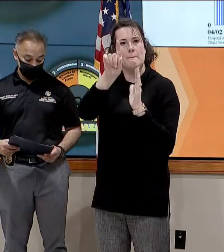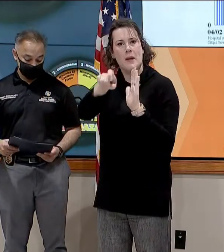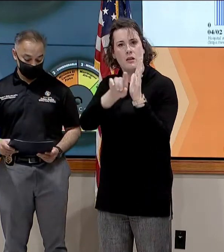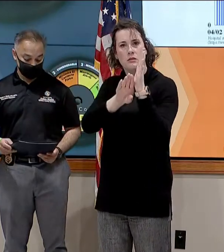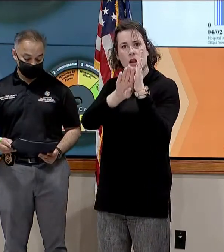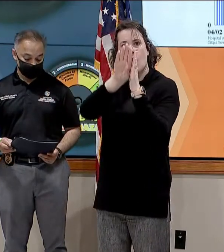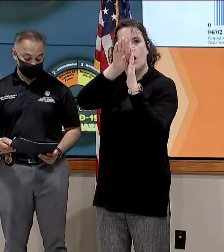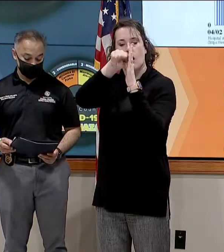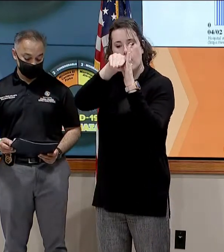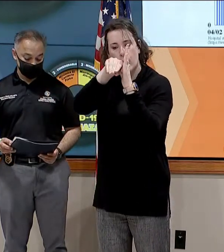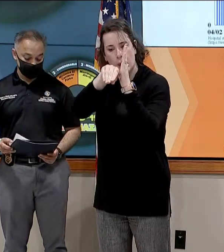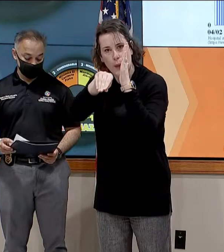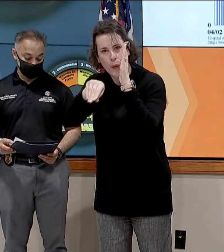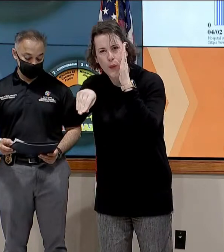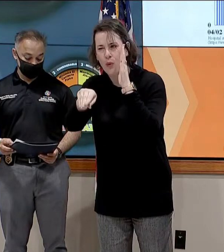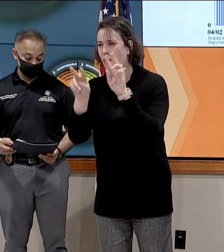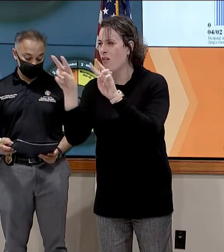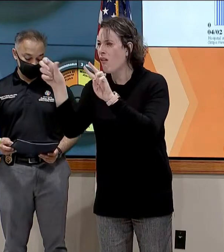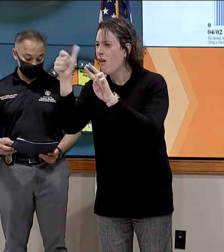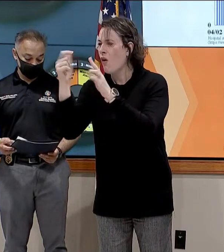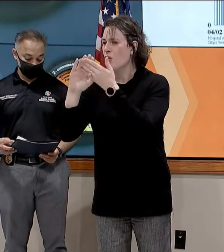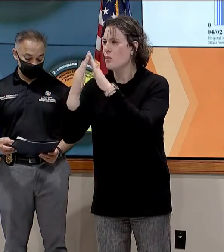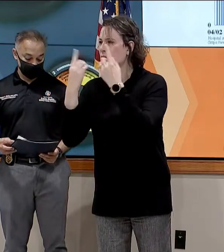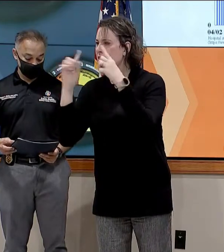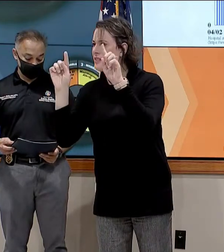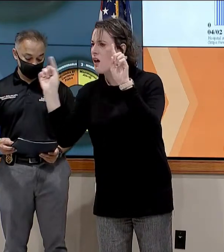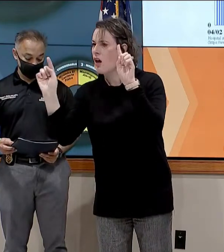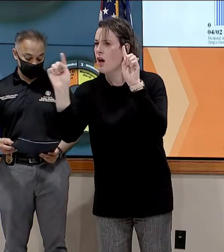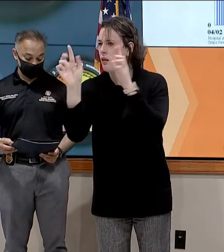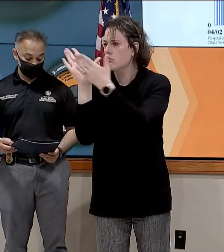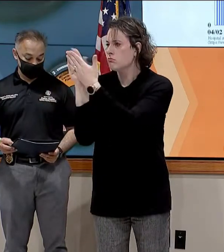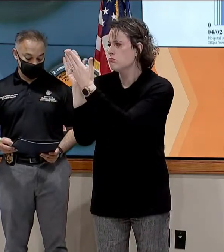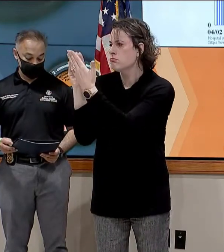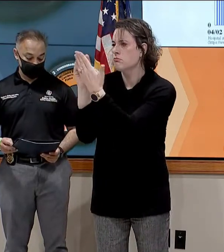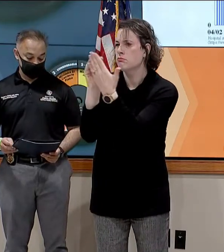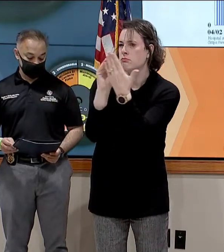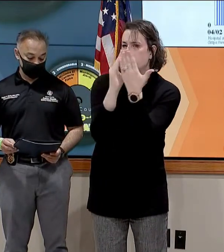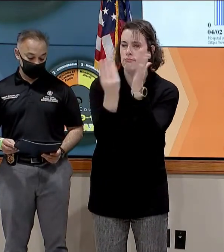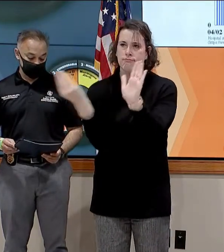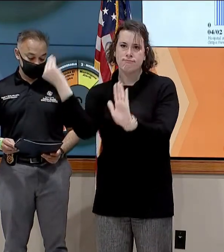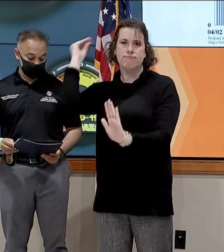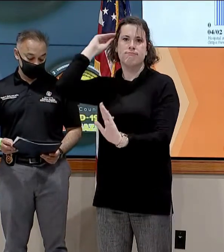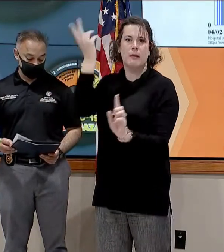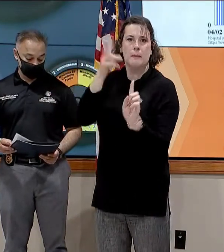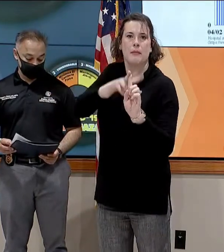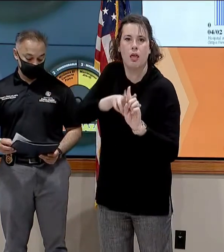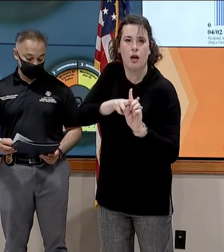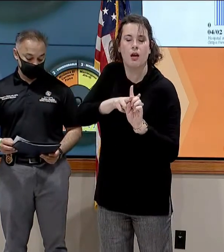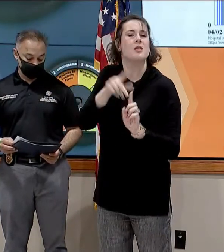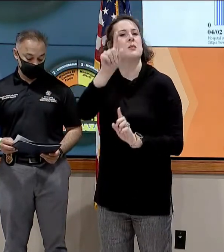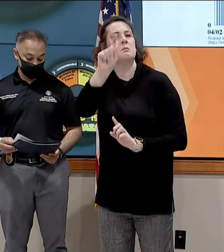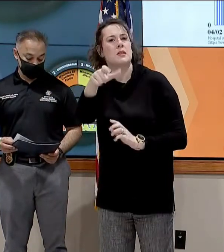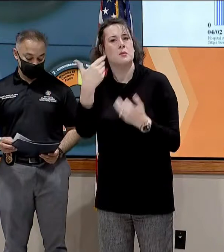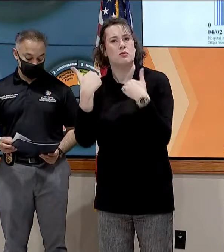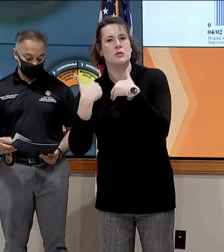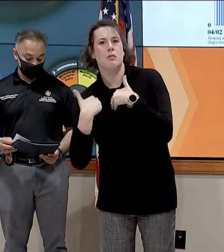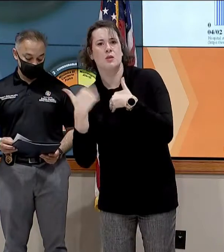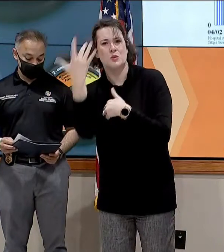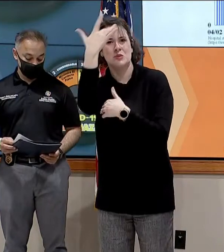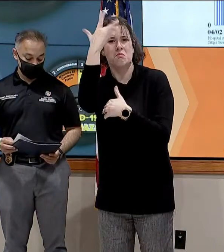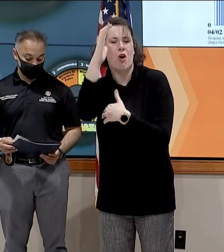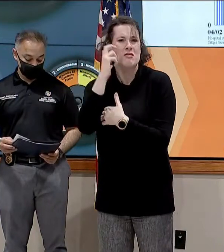start, draw lessons from other communities, and reopen sustainably. Be responsible. Be the smart,